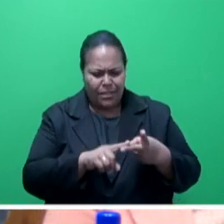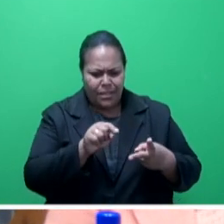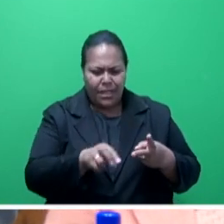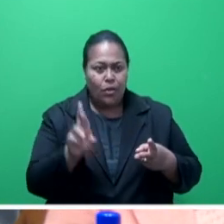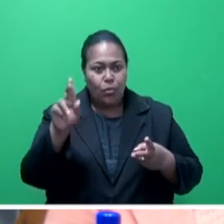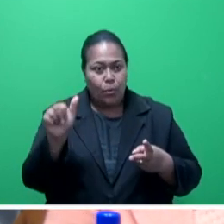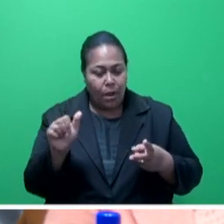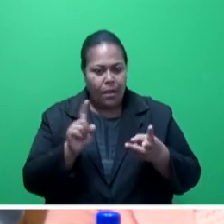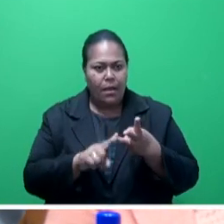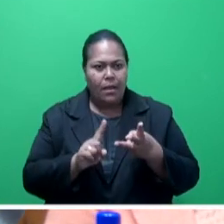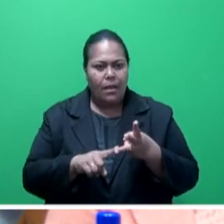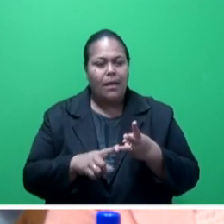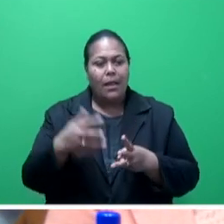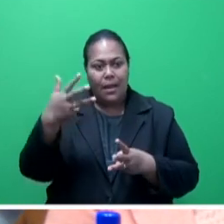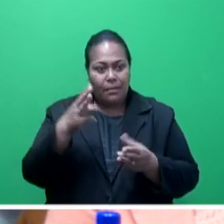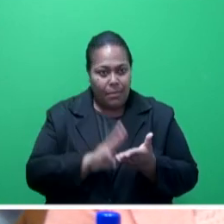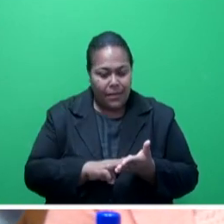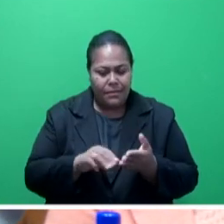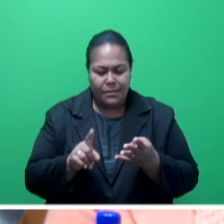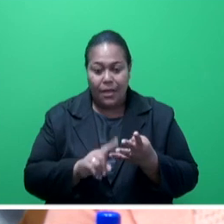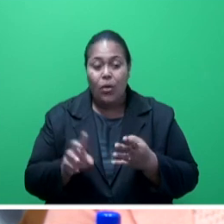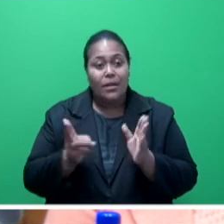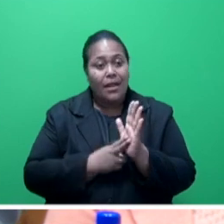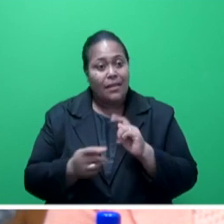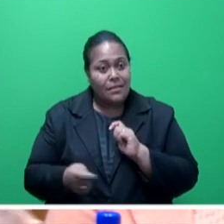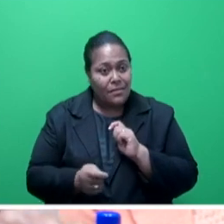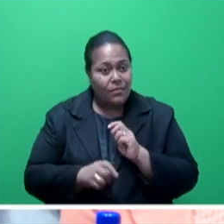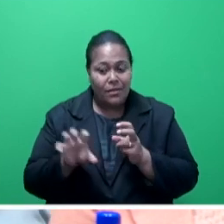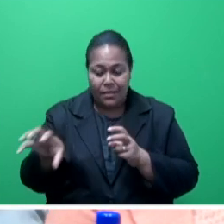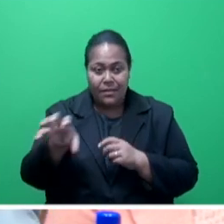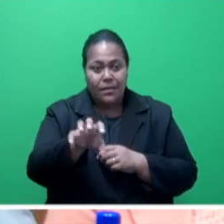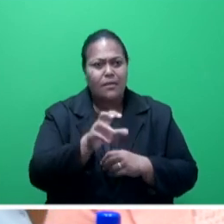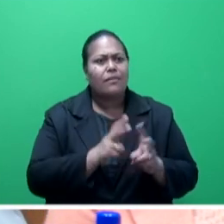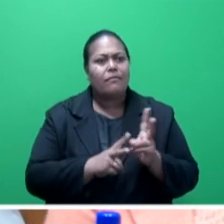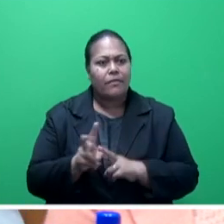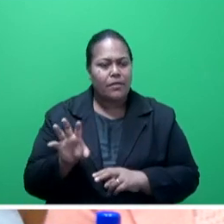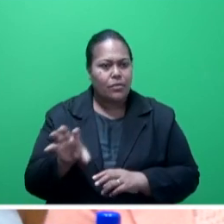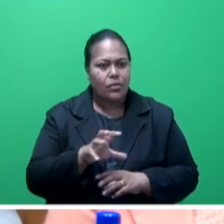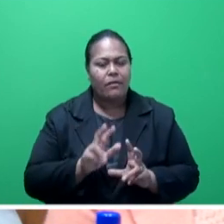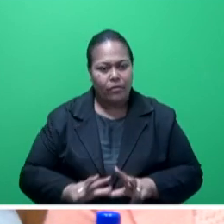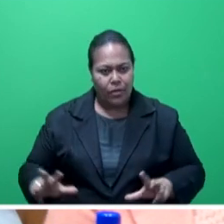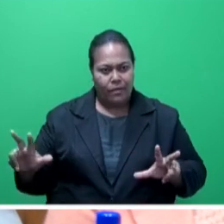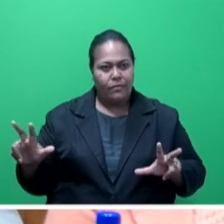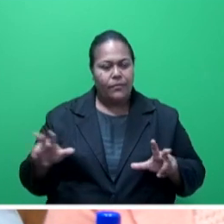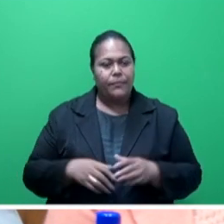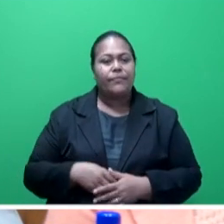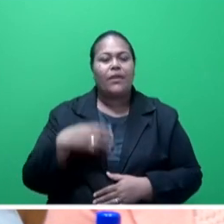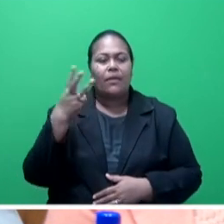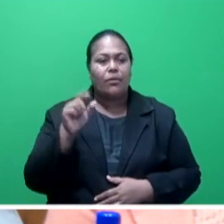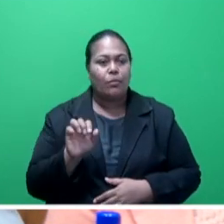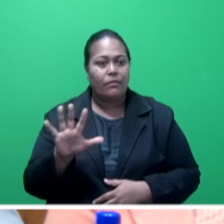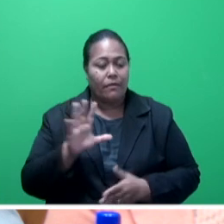Naulu Watu village in Netasiri, Ndriti, Ntailevu, Budalevu combined scheme also in Madwata. $3.5 million